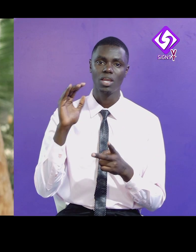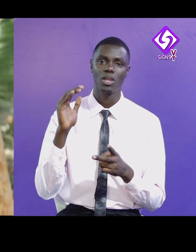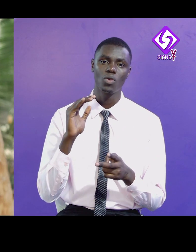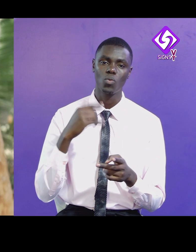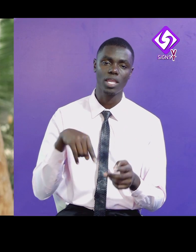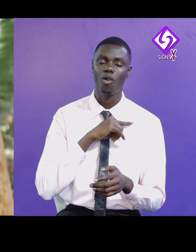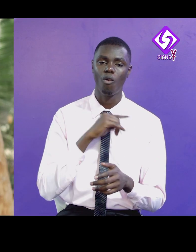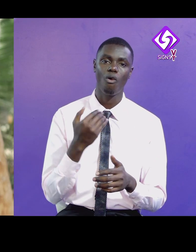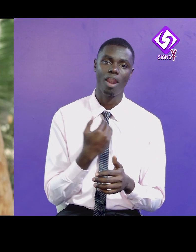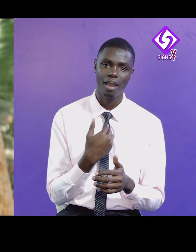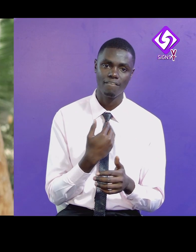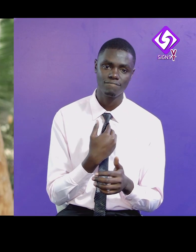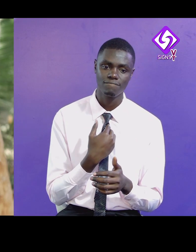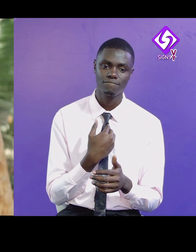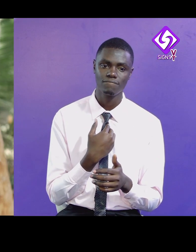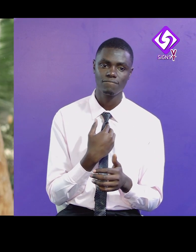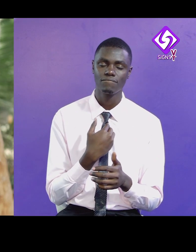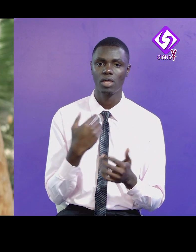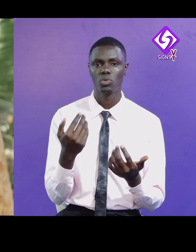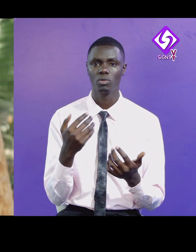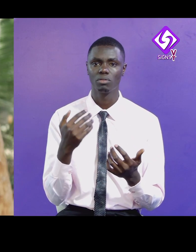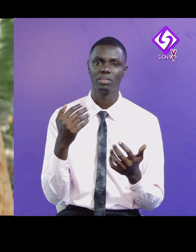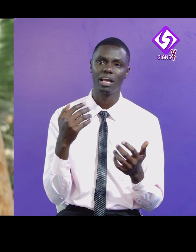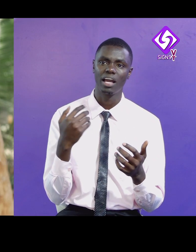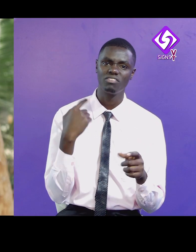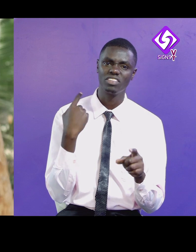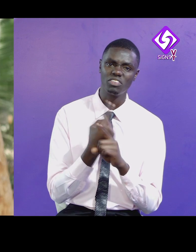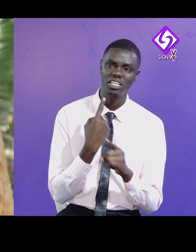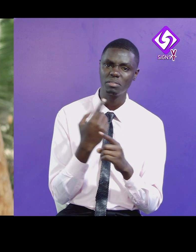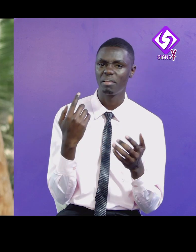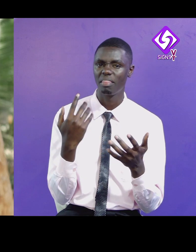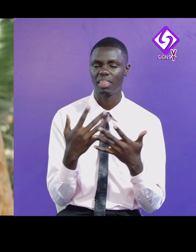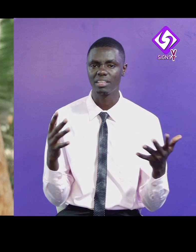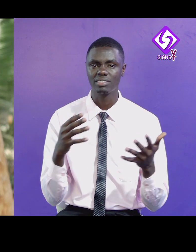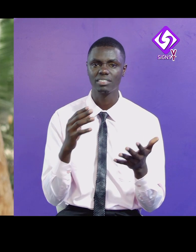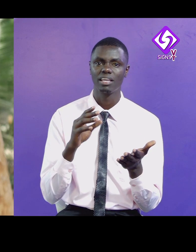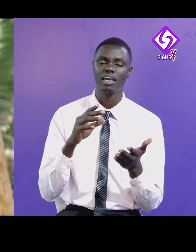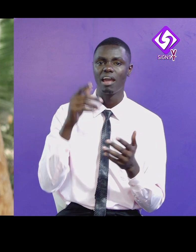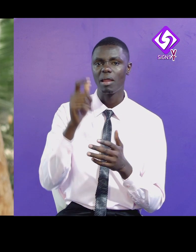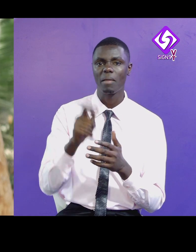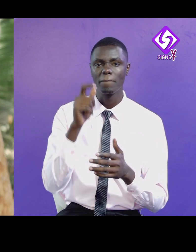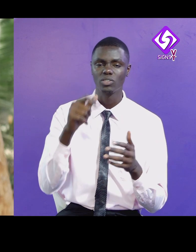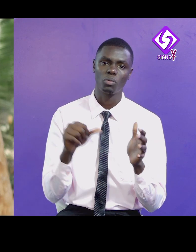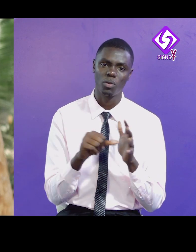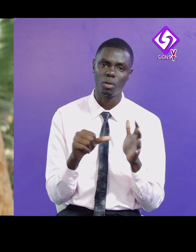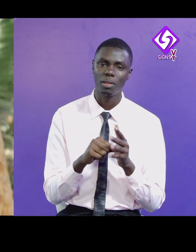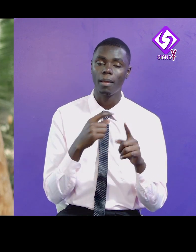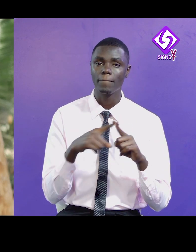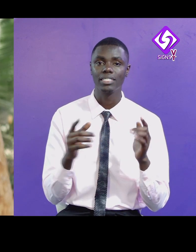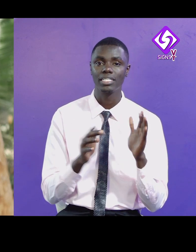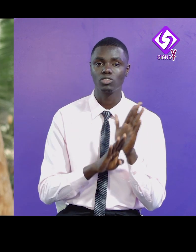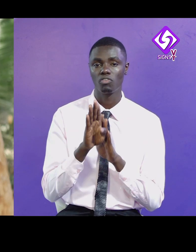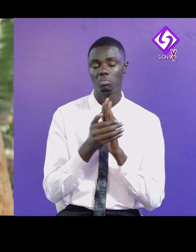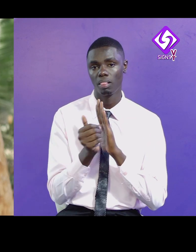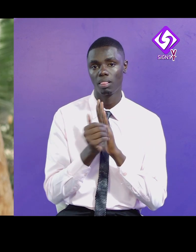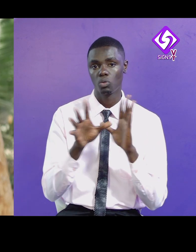have family members becoming ill. We'll have our own personal problems. And it's about developing the skills to accept